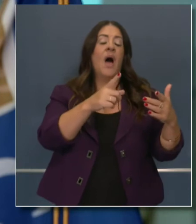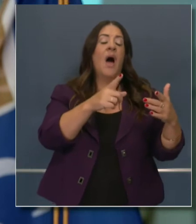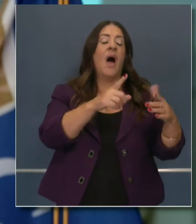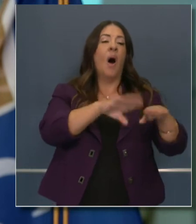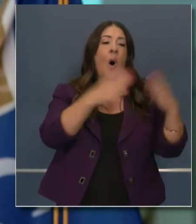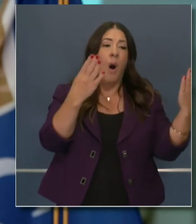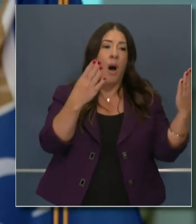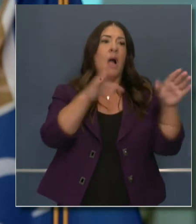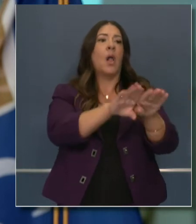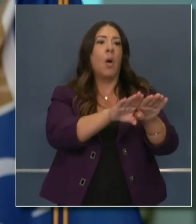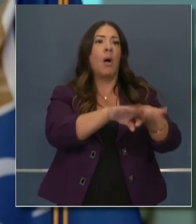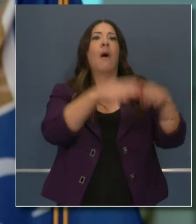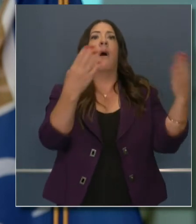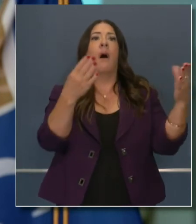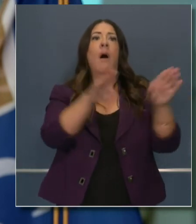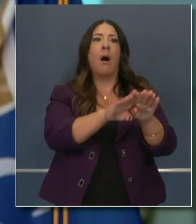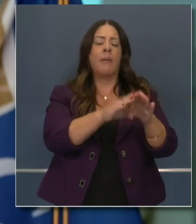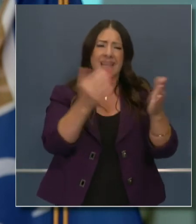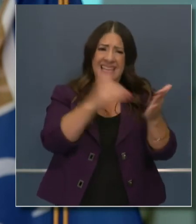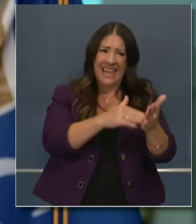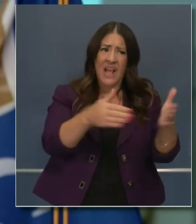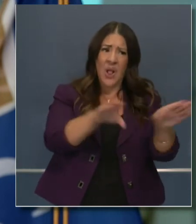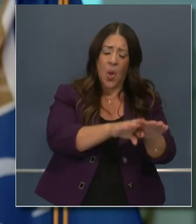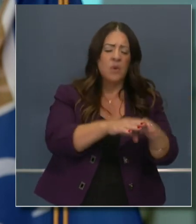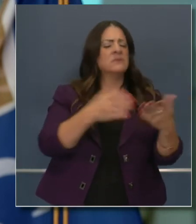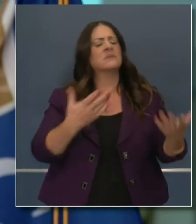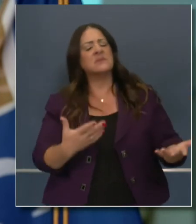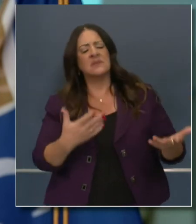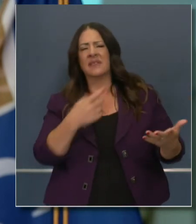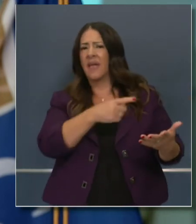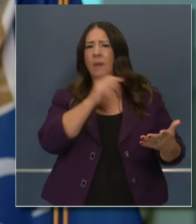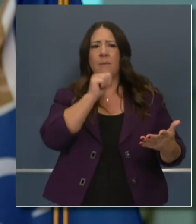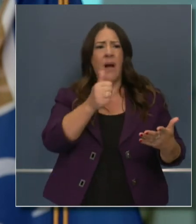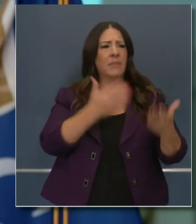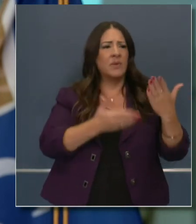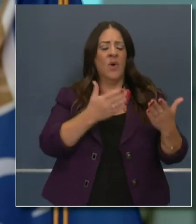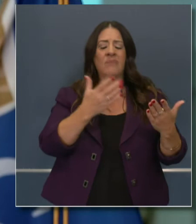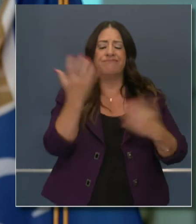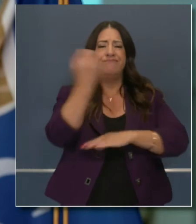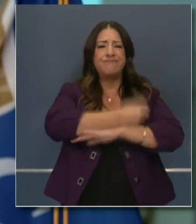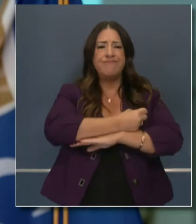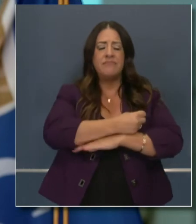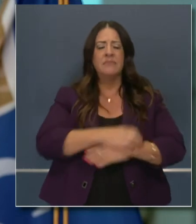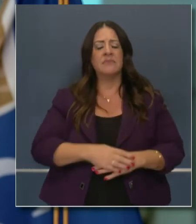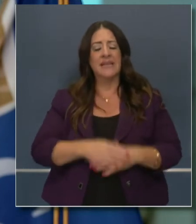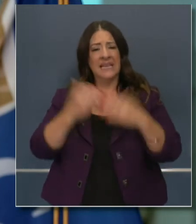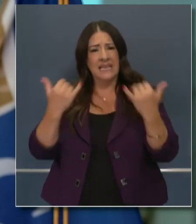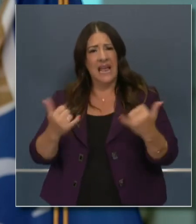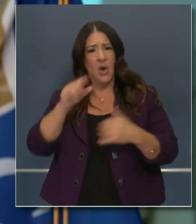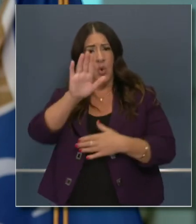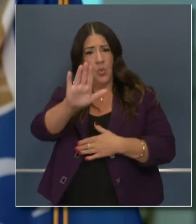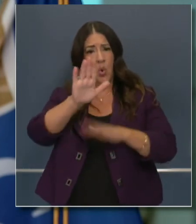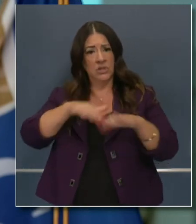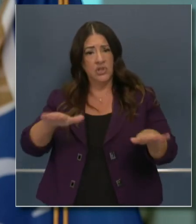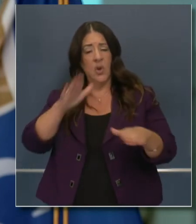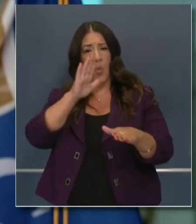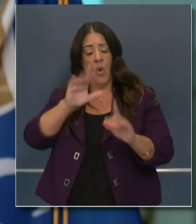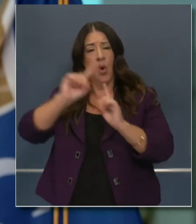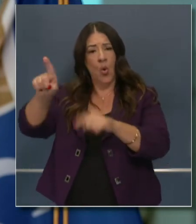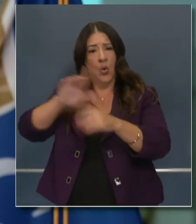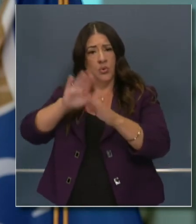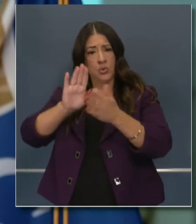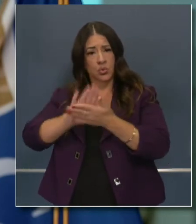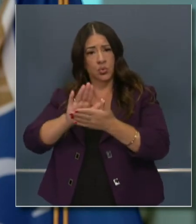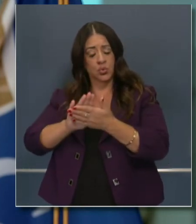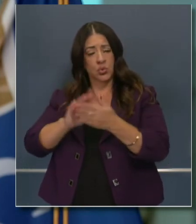more schools are now offering classroom instruction, have you and the first partner decided whether your children will attend school in person? Well,